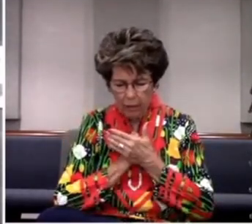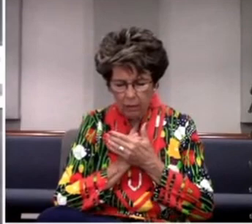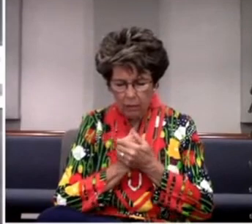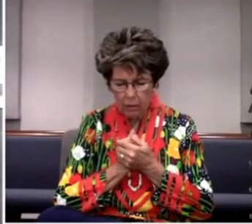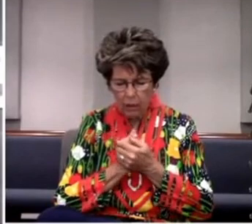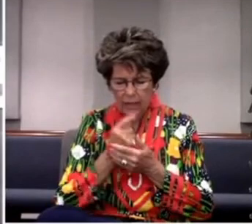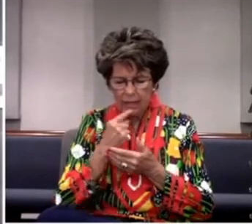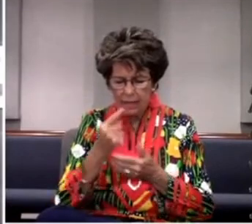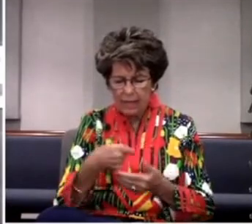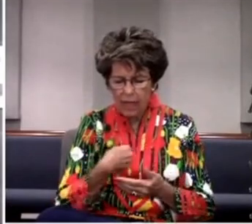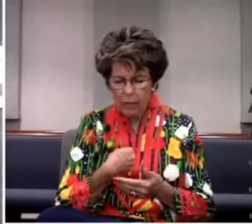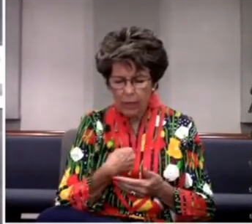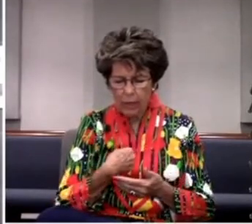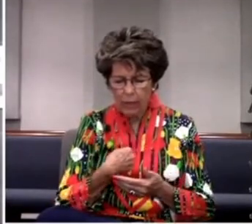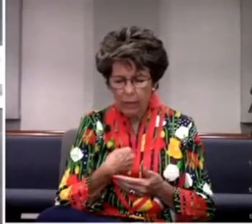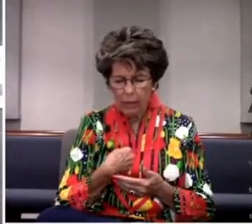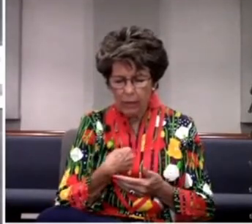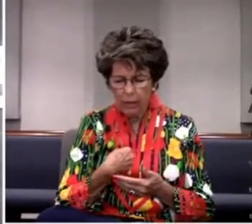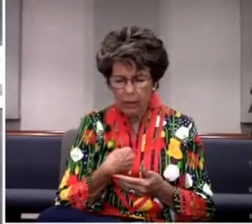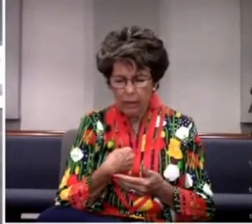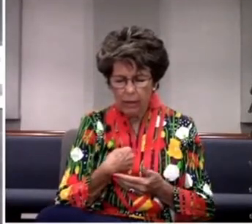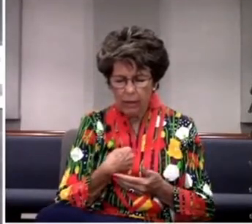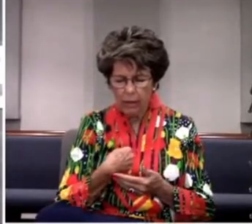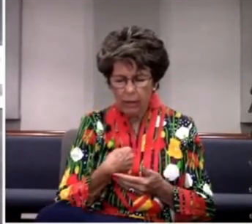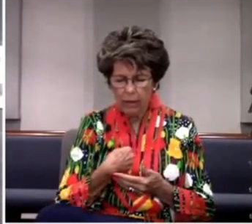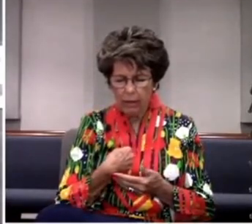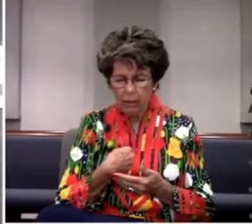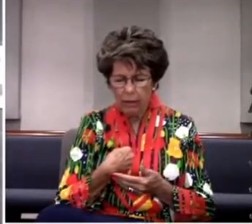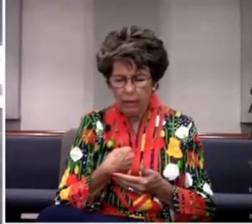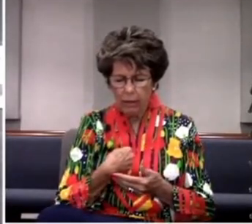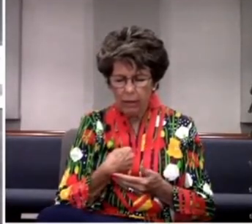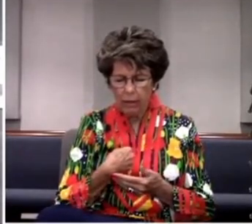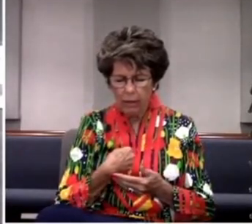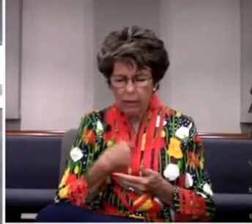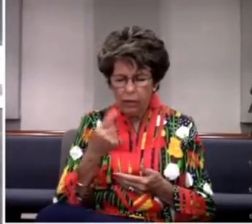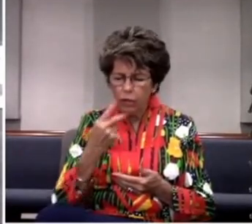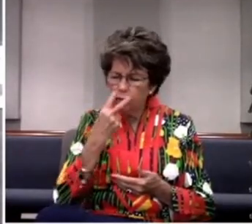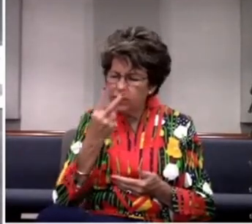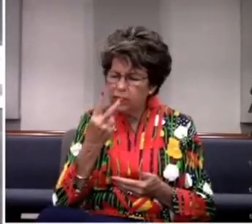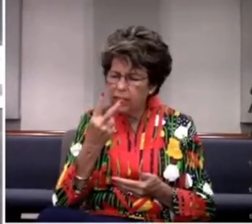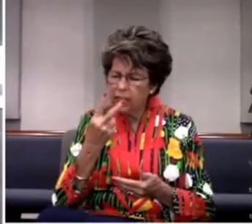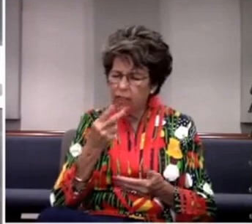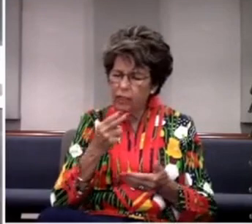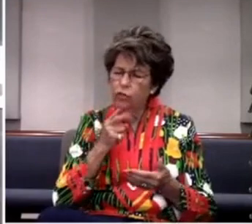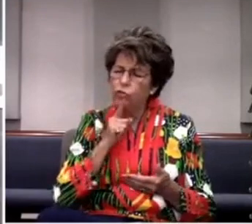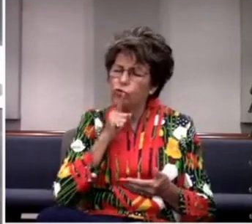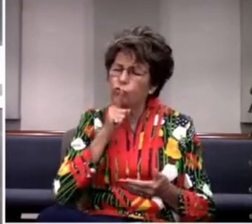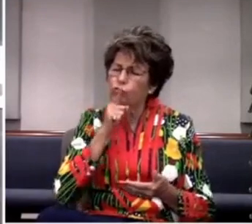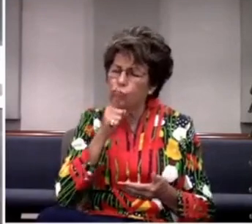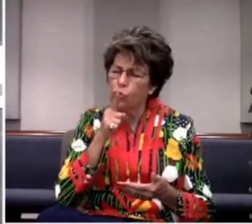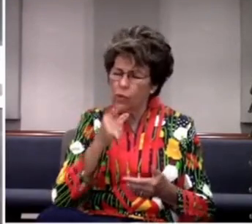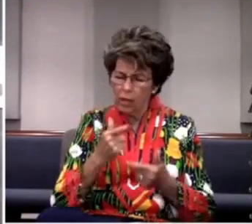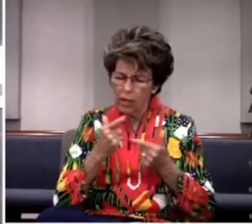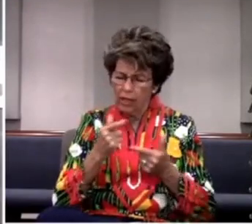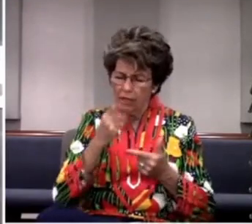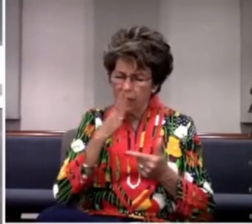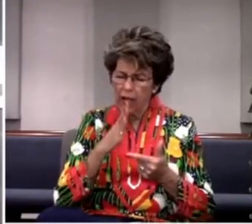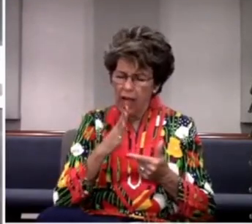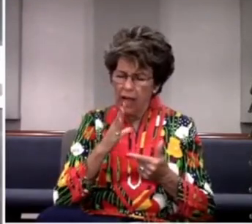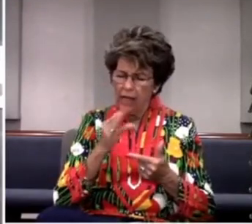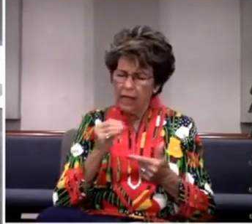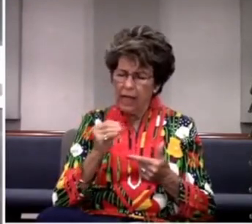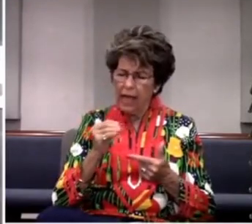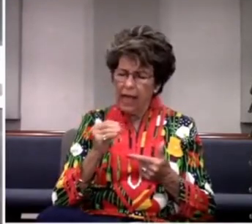Tell me you see the two gods. Tell me you see the true and living God. Tell me you see the God of this